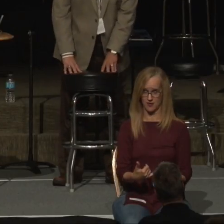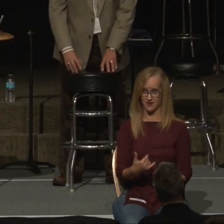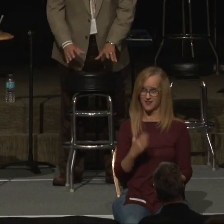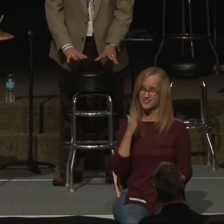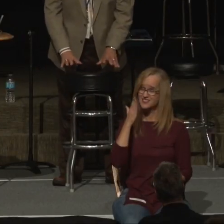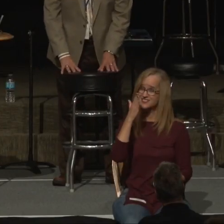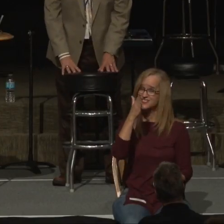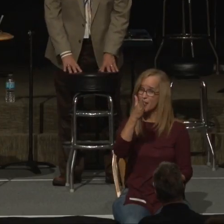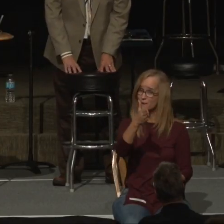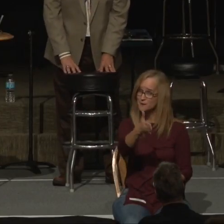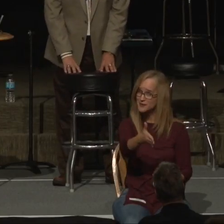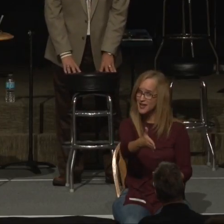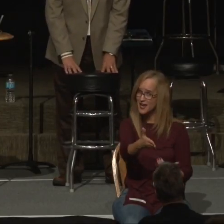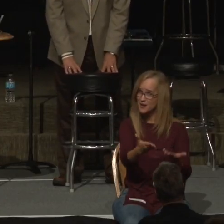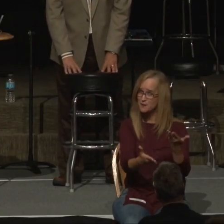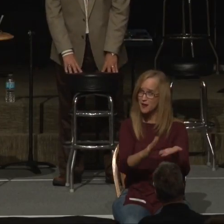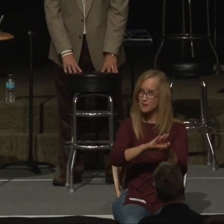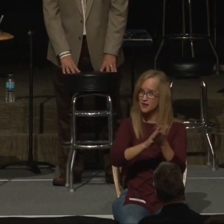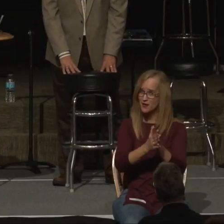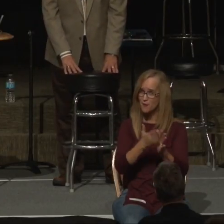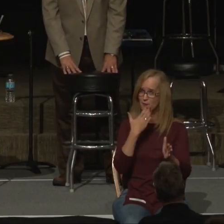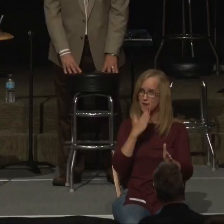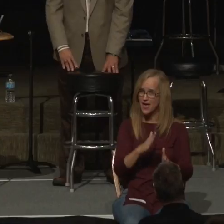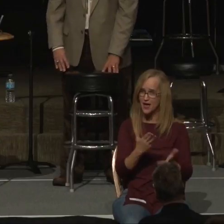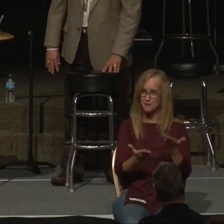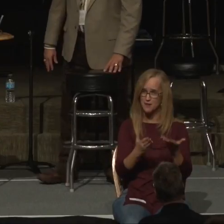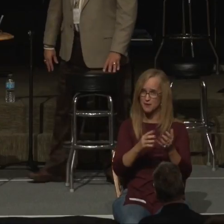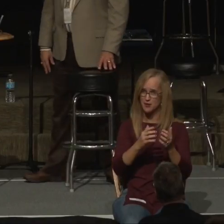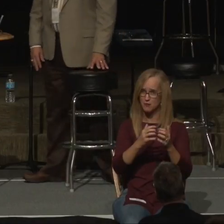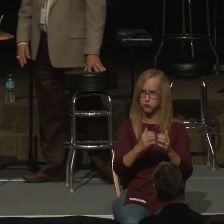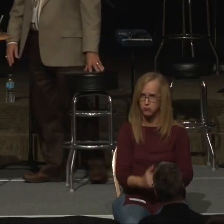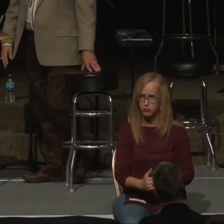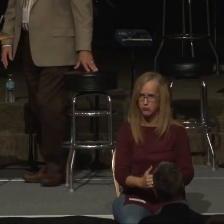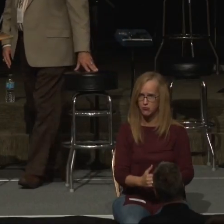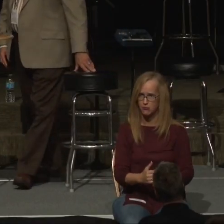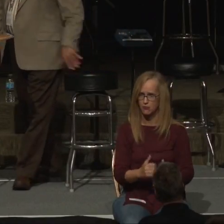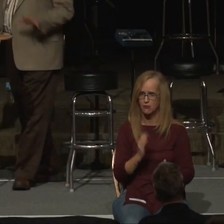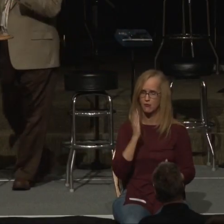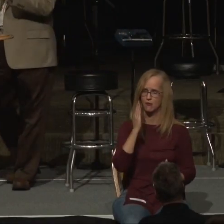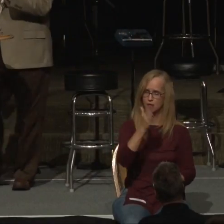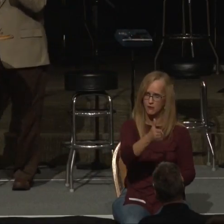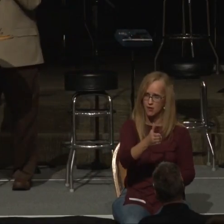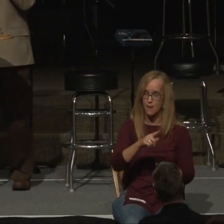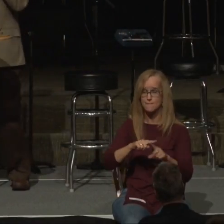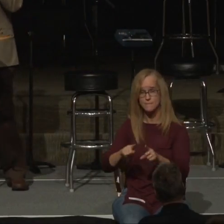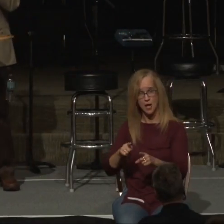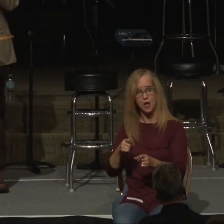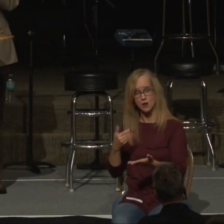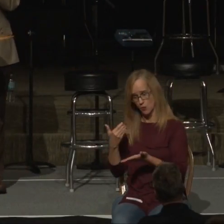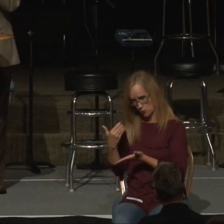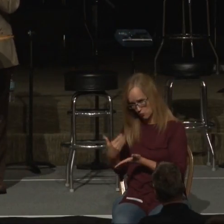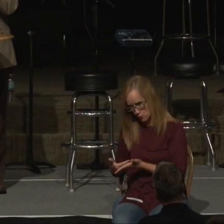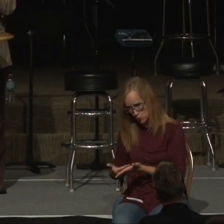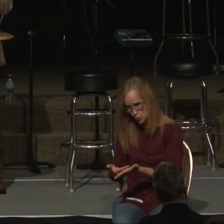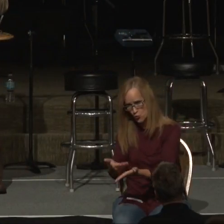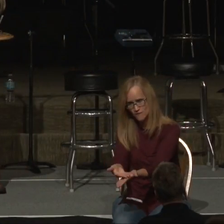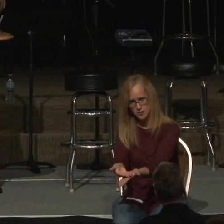Someday it may get bad and it might not be able to hold. But the proven,